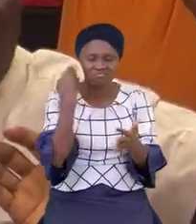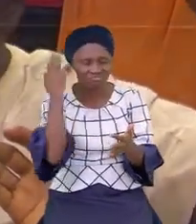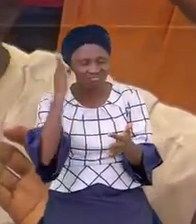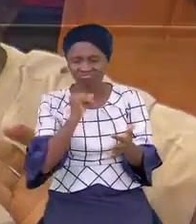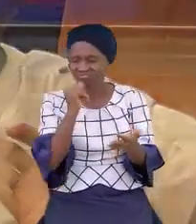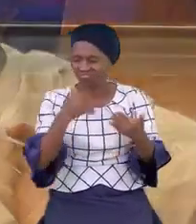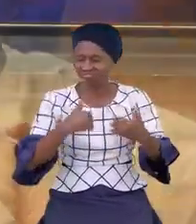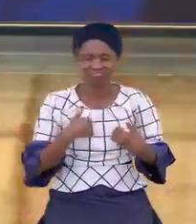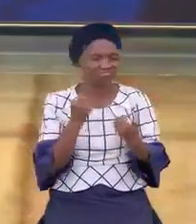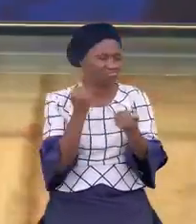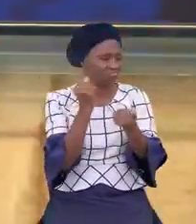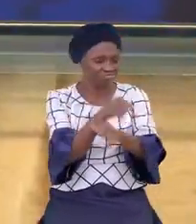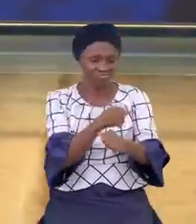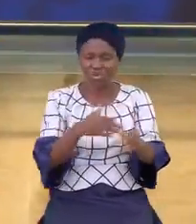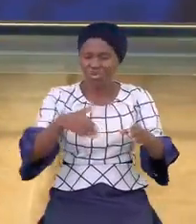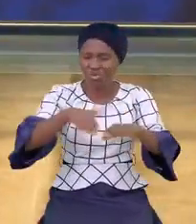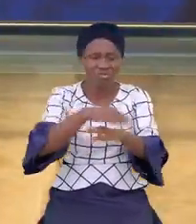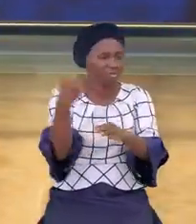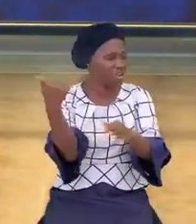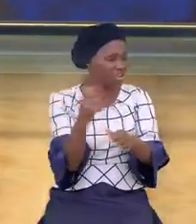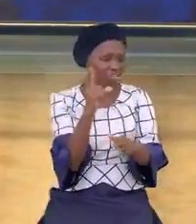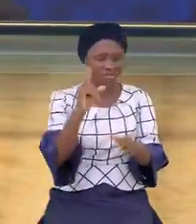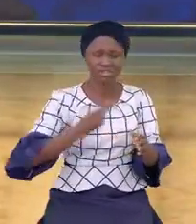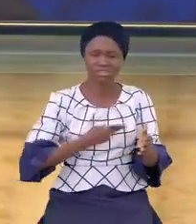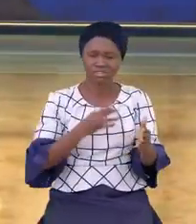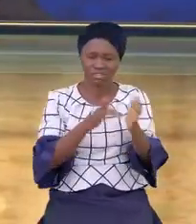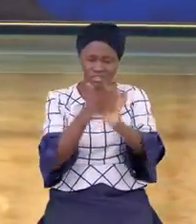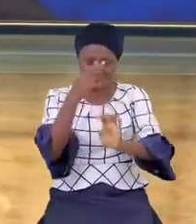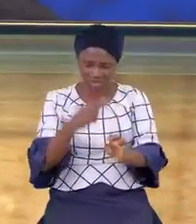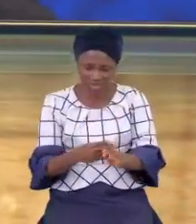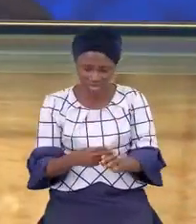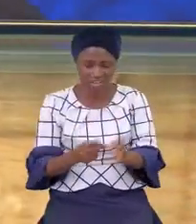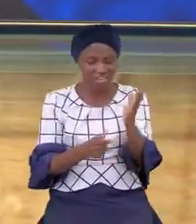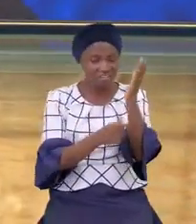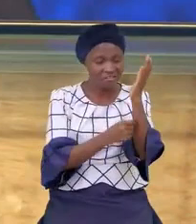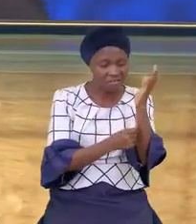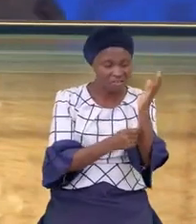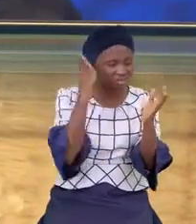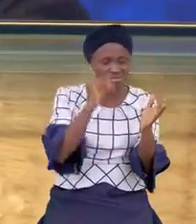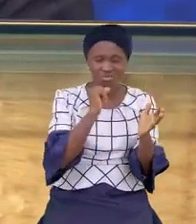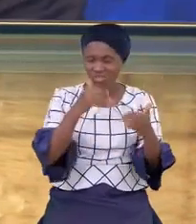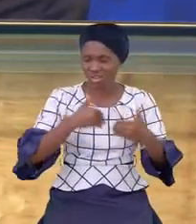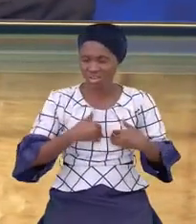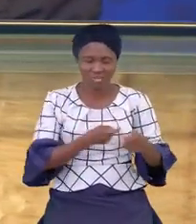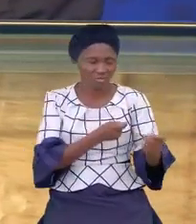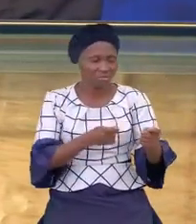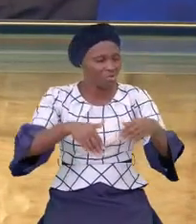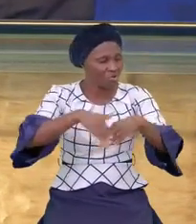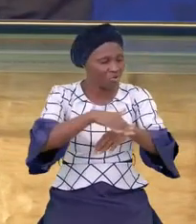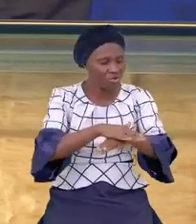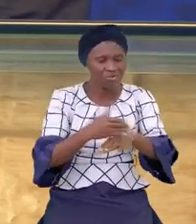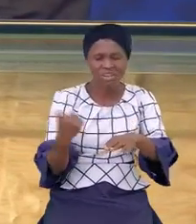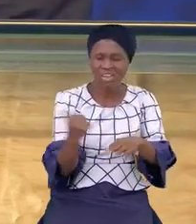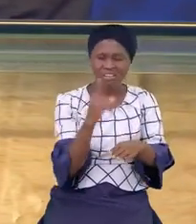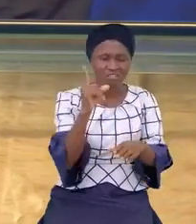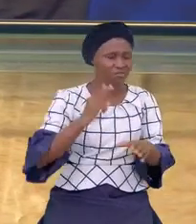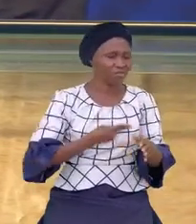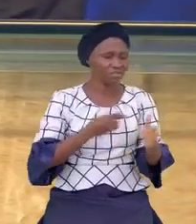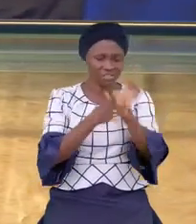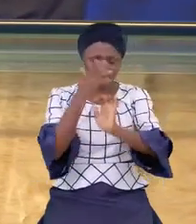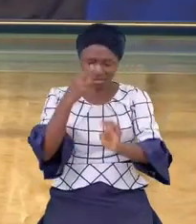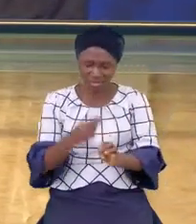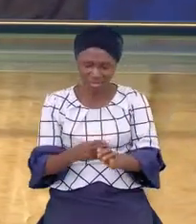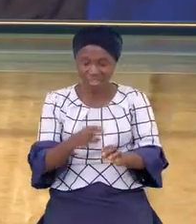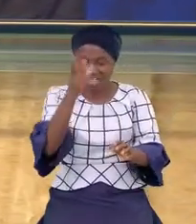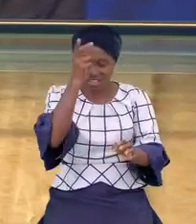us. The flesh shall not have dominion over any of us. The devil will not have